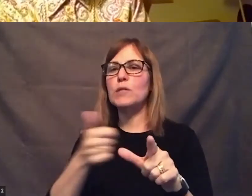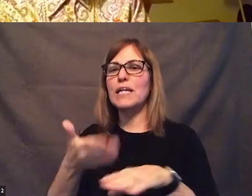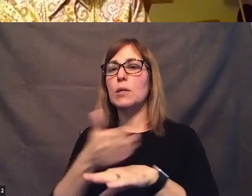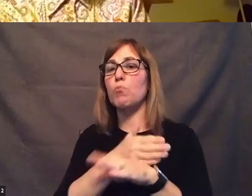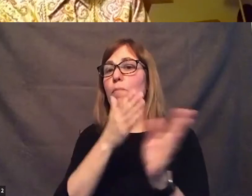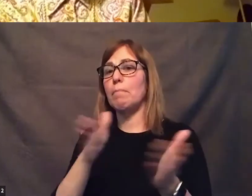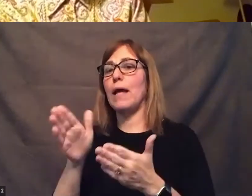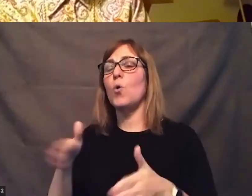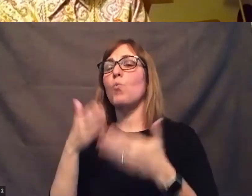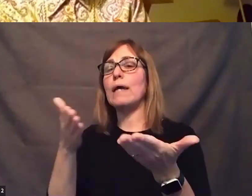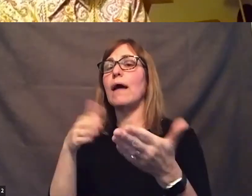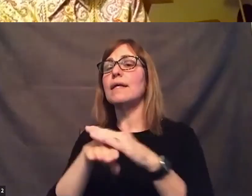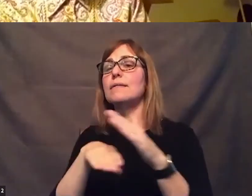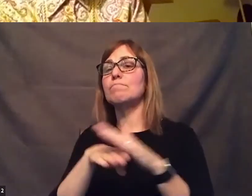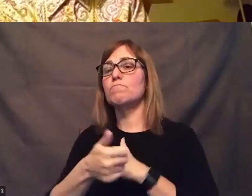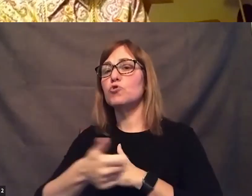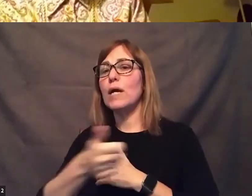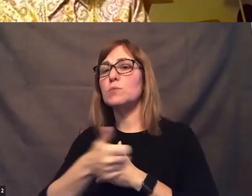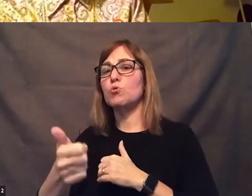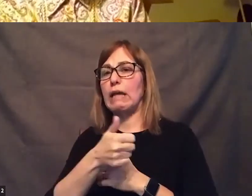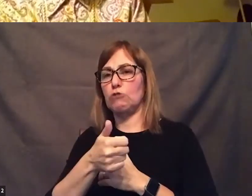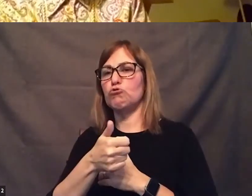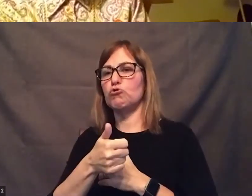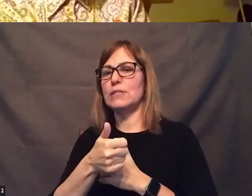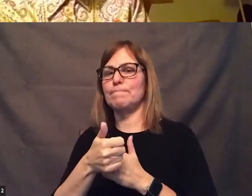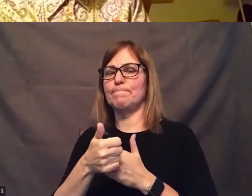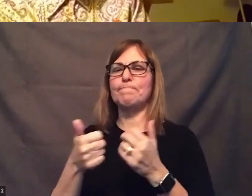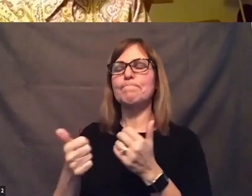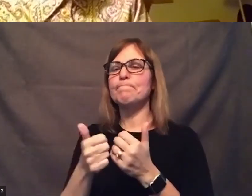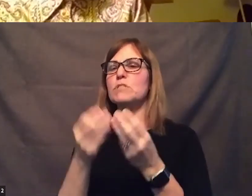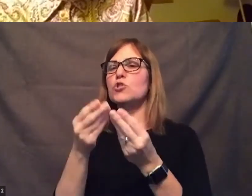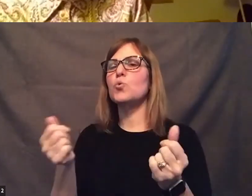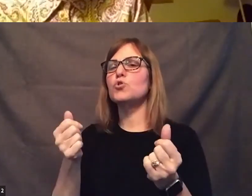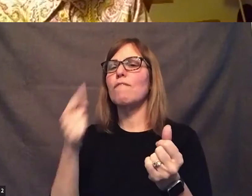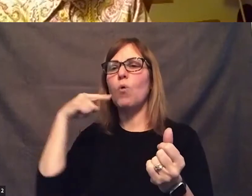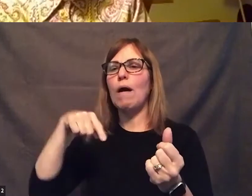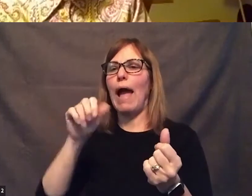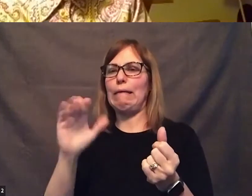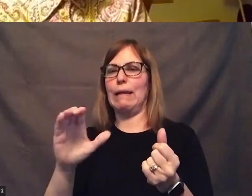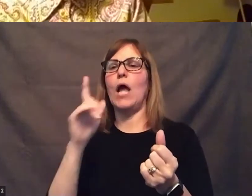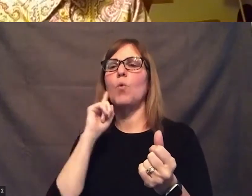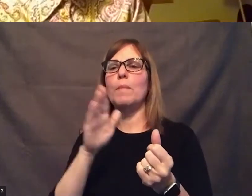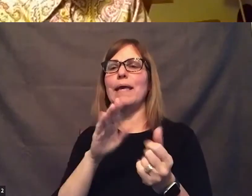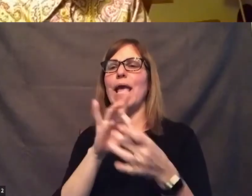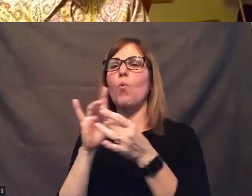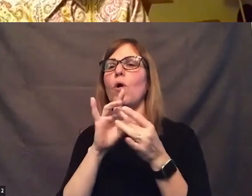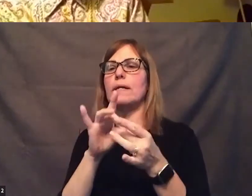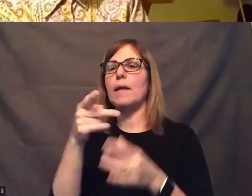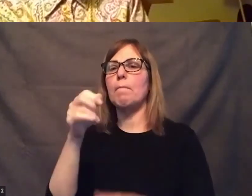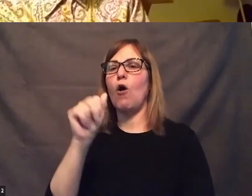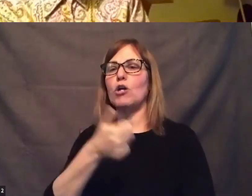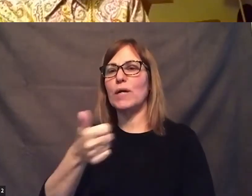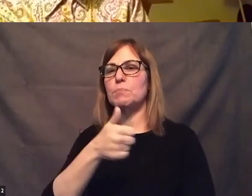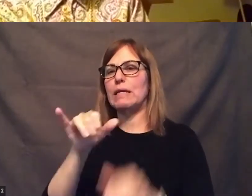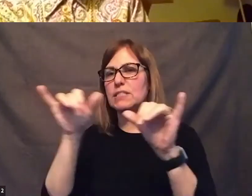the accessible transportation solution in Allegheny County be a coordinated paratransit system. That